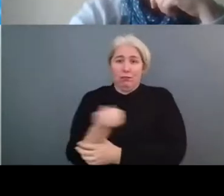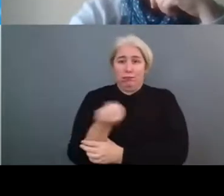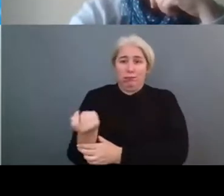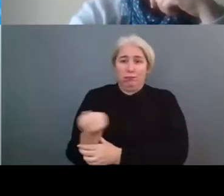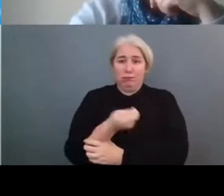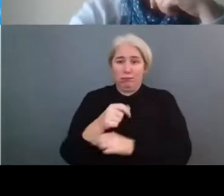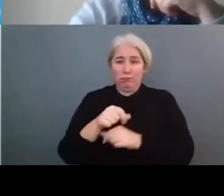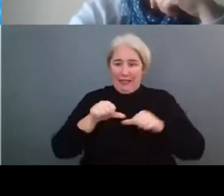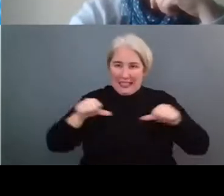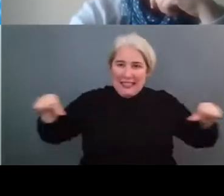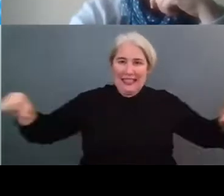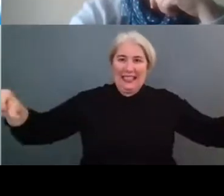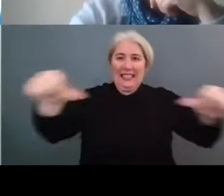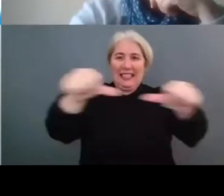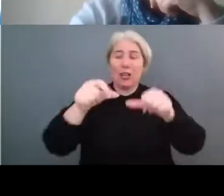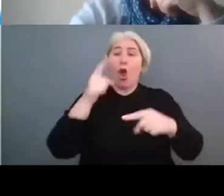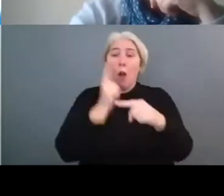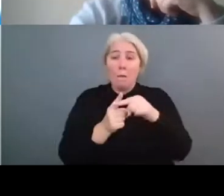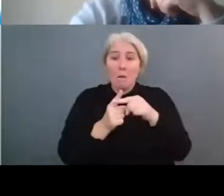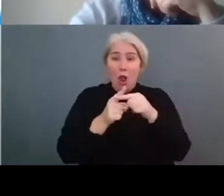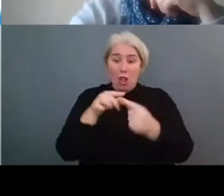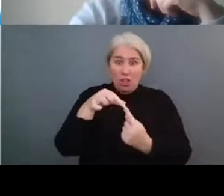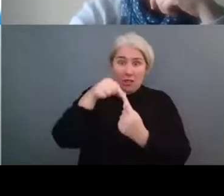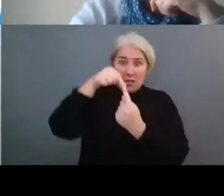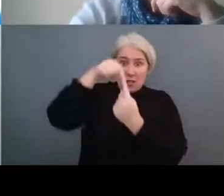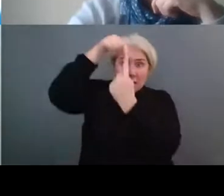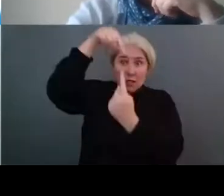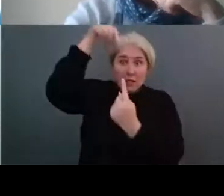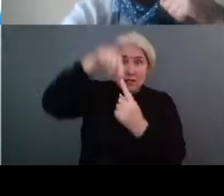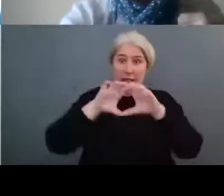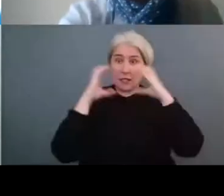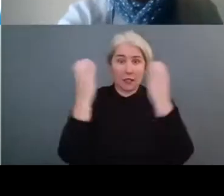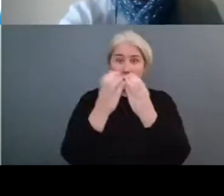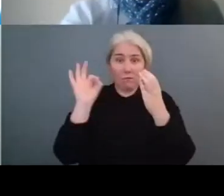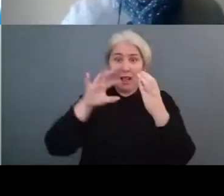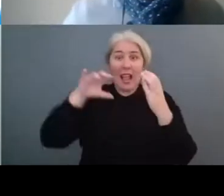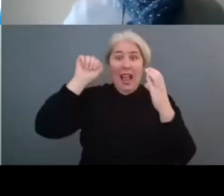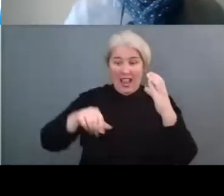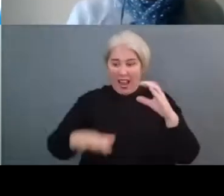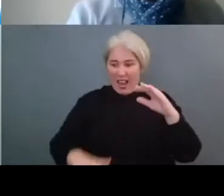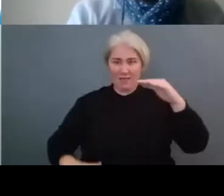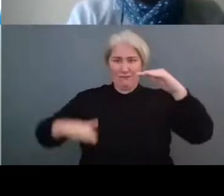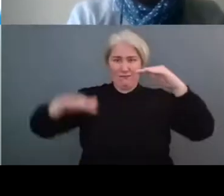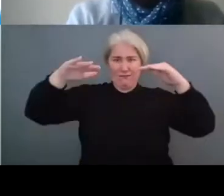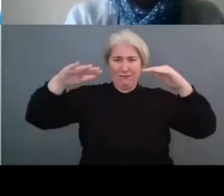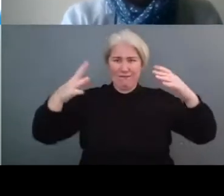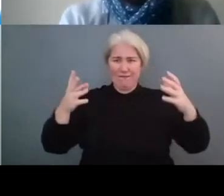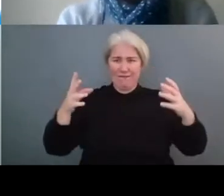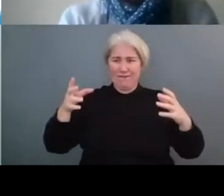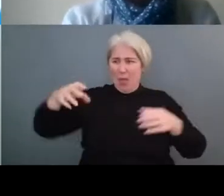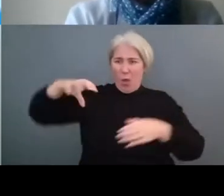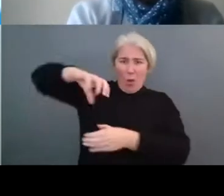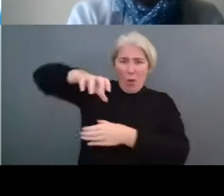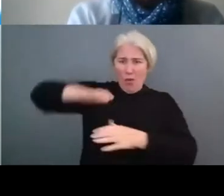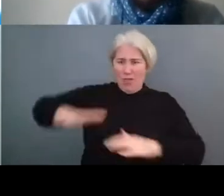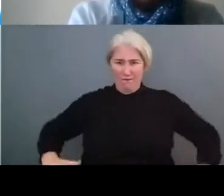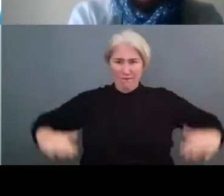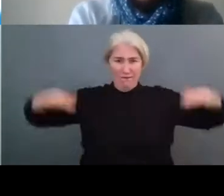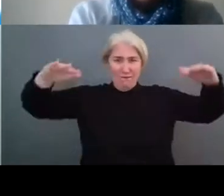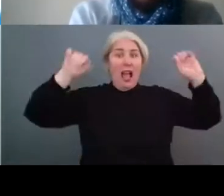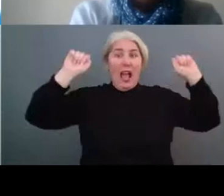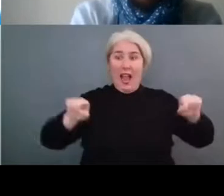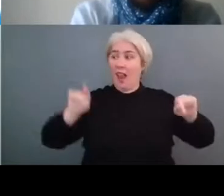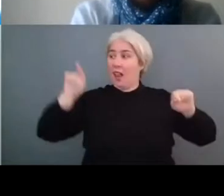around the Olympic Stadium. So I could talk for example, about the FA governance. We